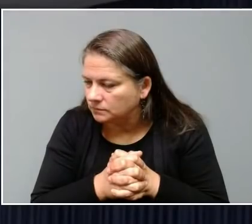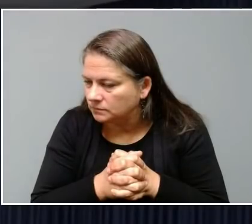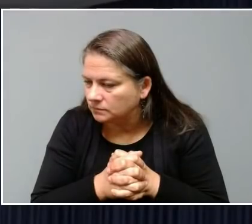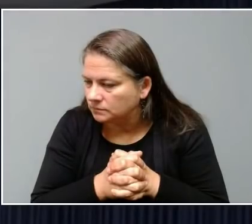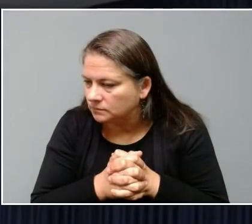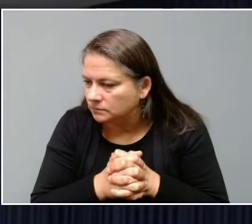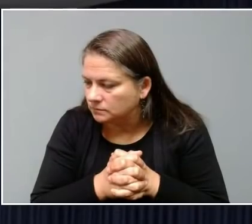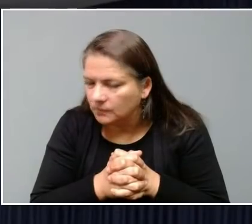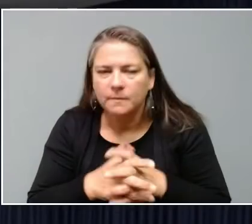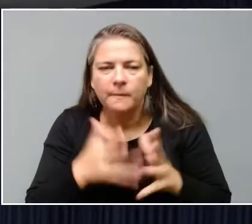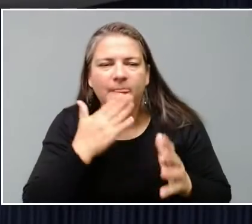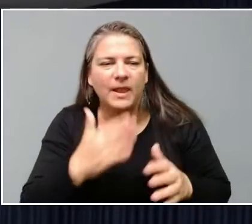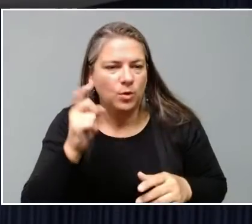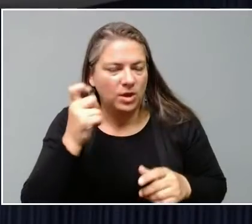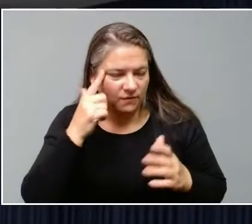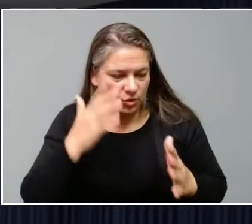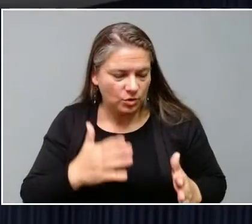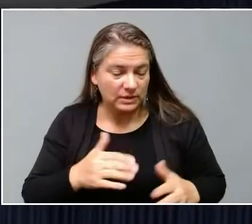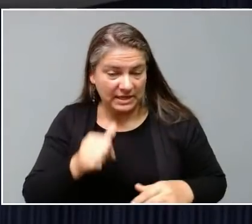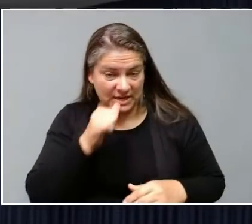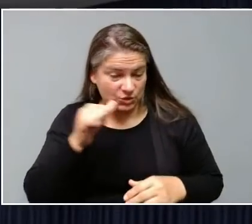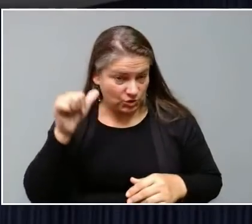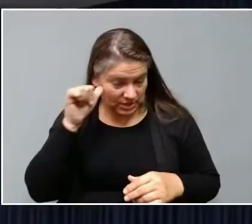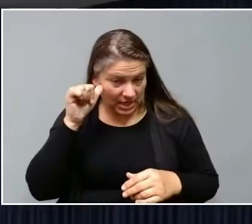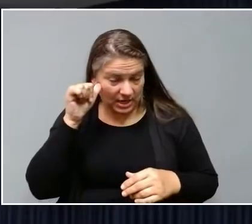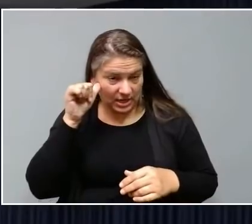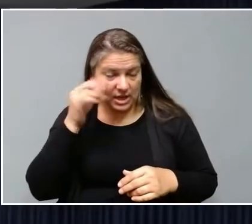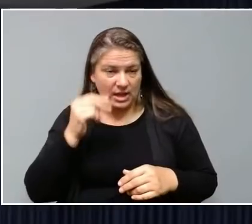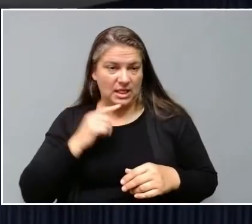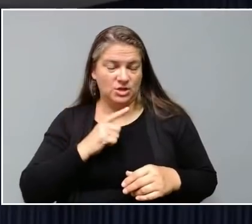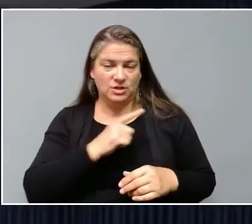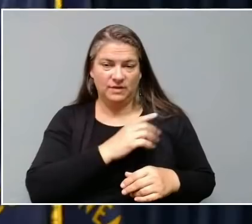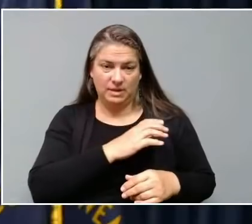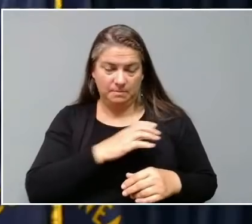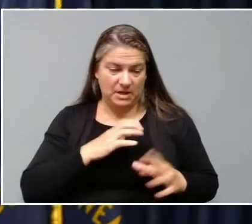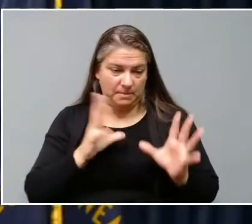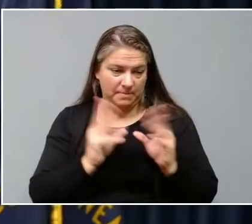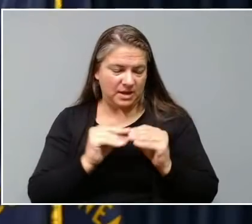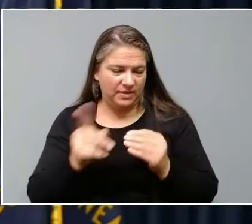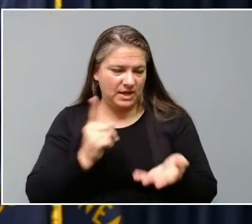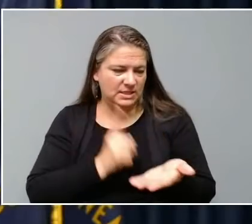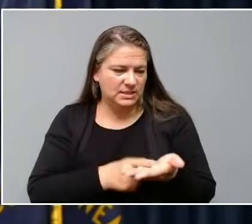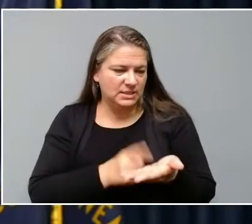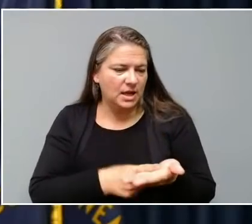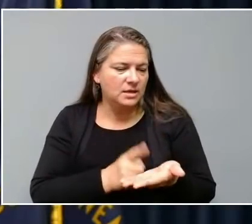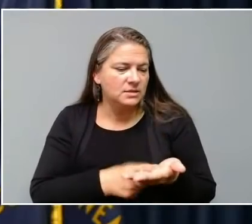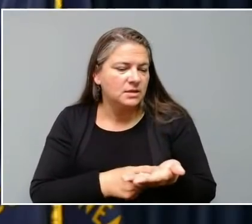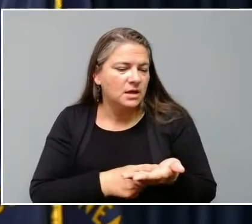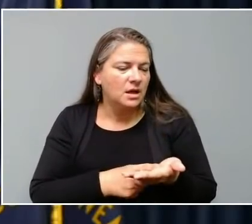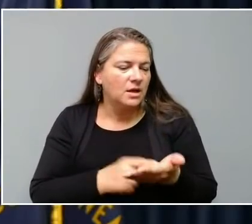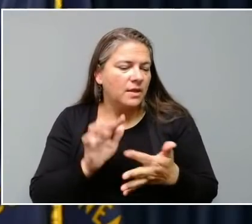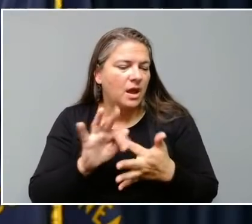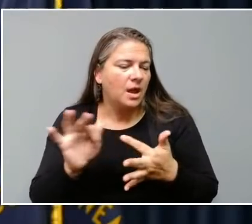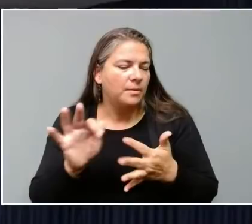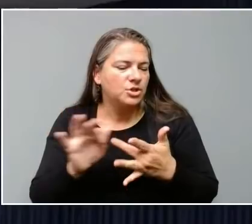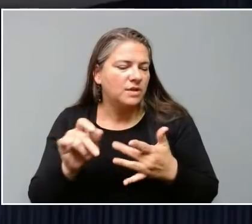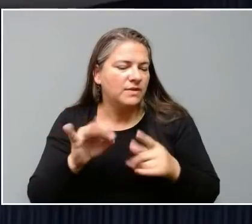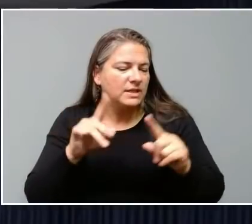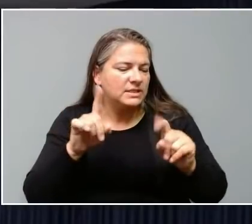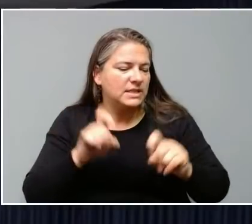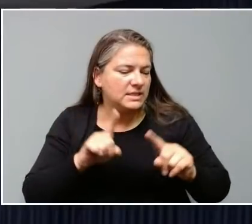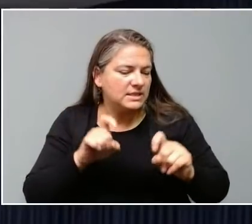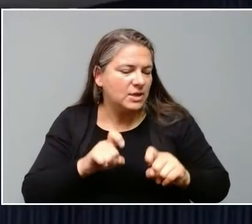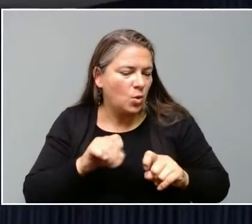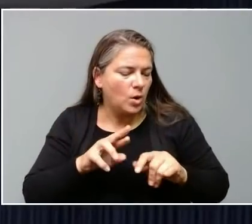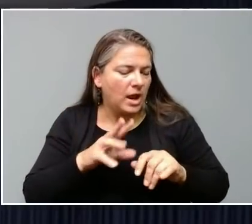Thank you, Governor. Yesterday in legislative committee meeting, there was discussion of an option of test and stay, or